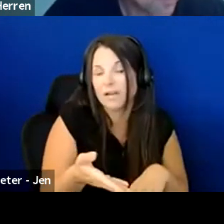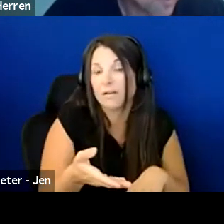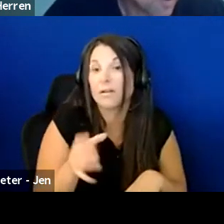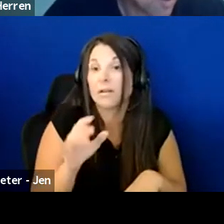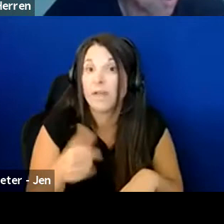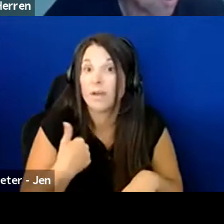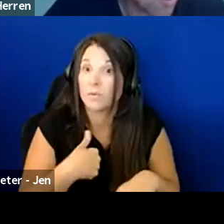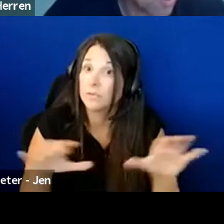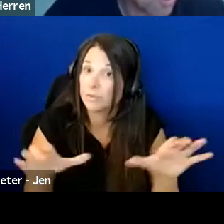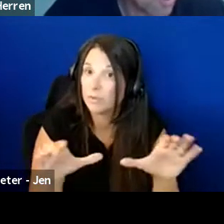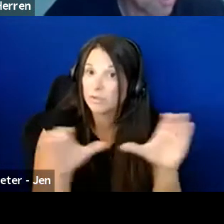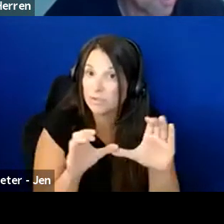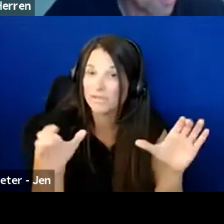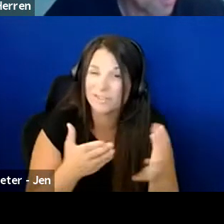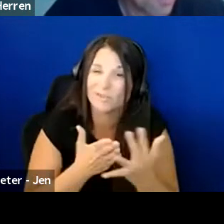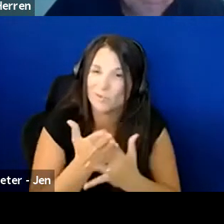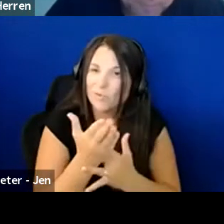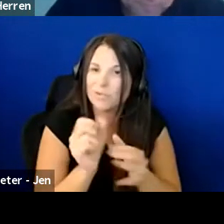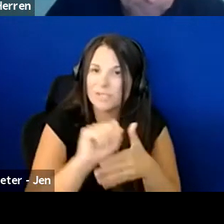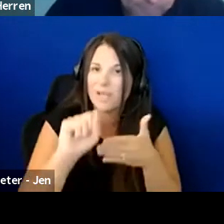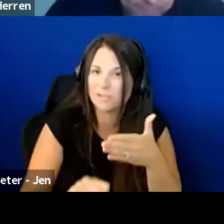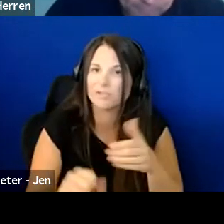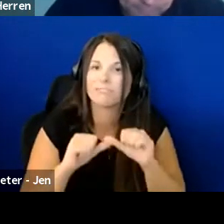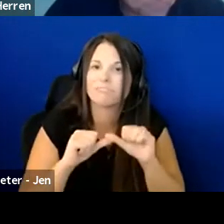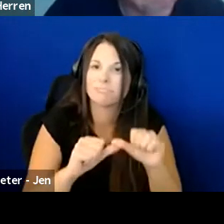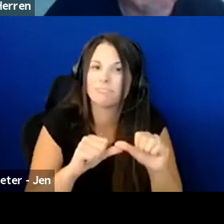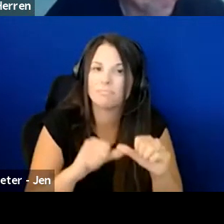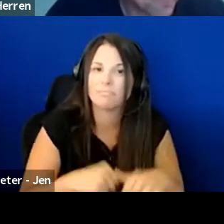certifications throughout the semester. And so